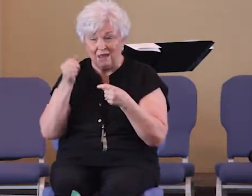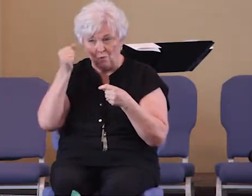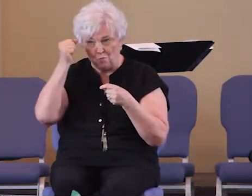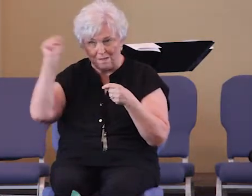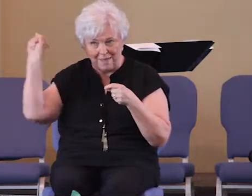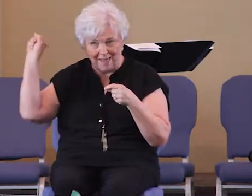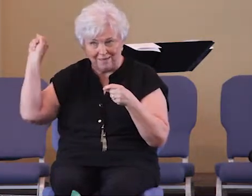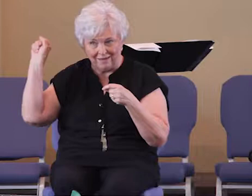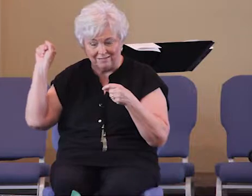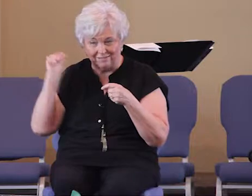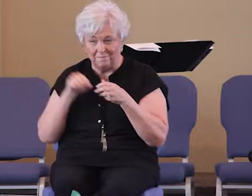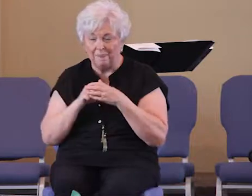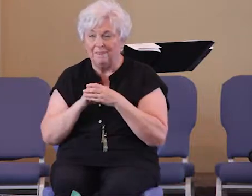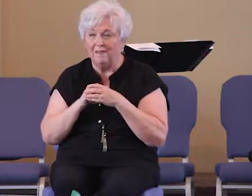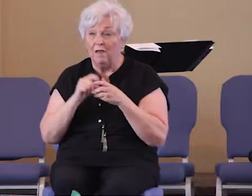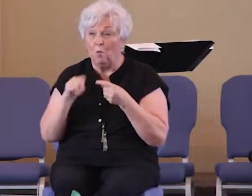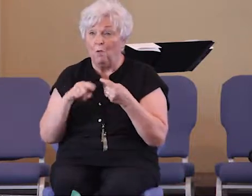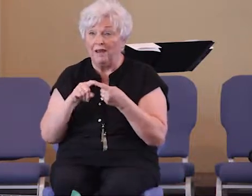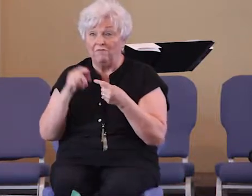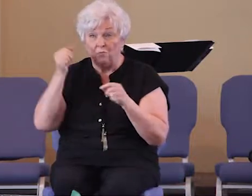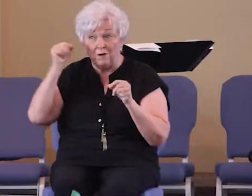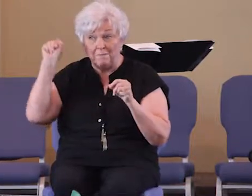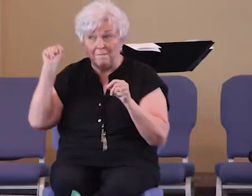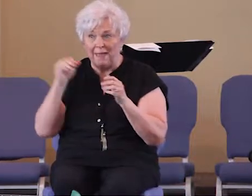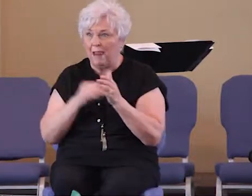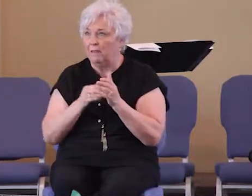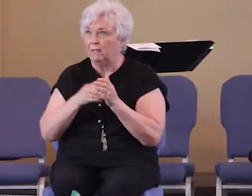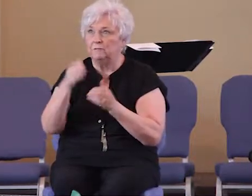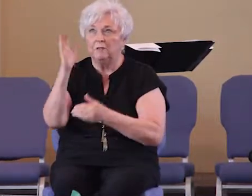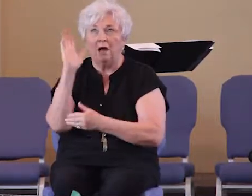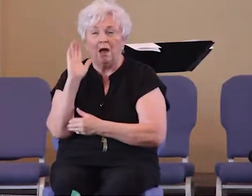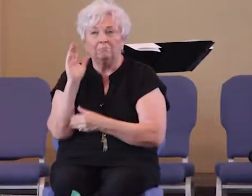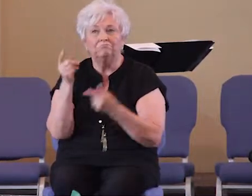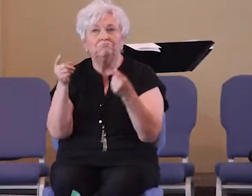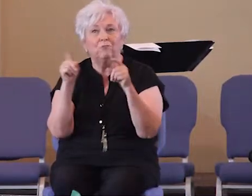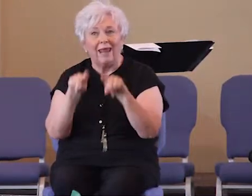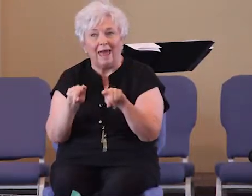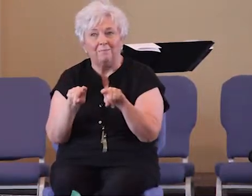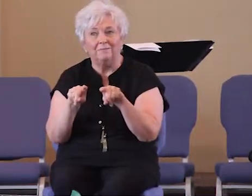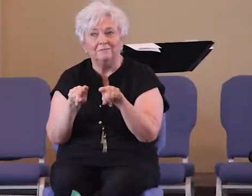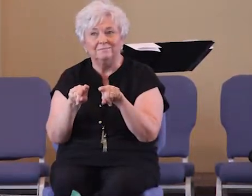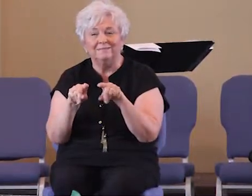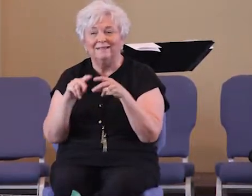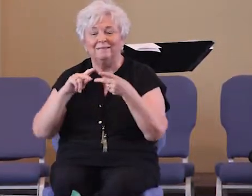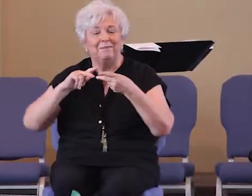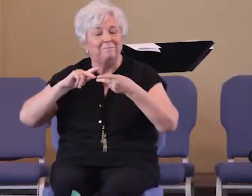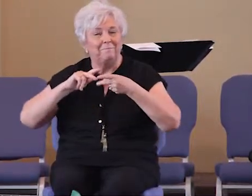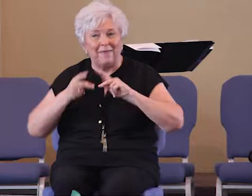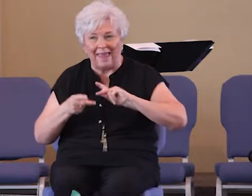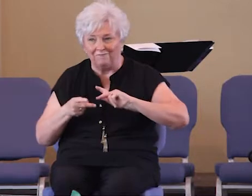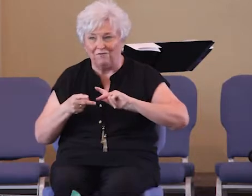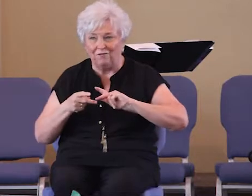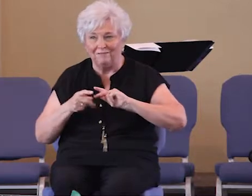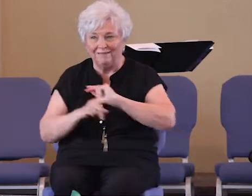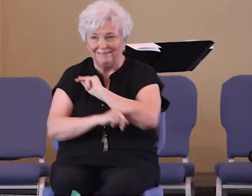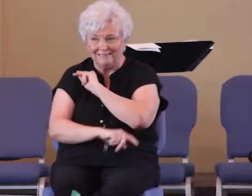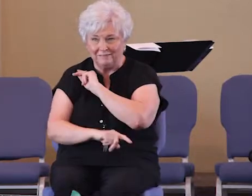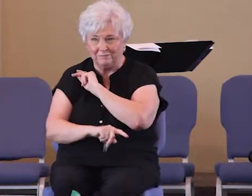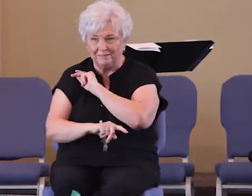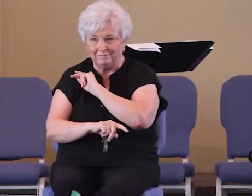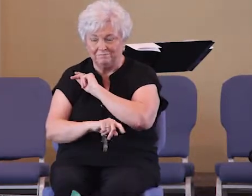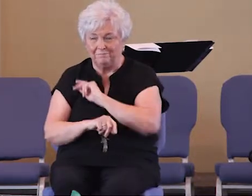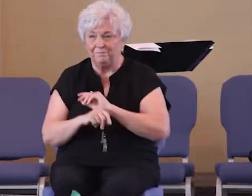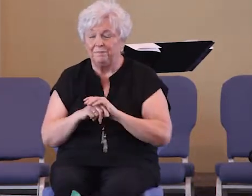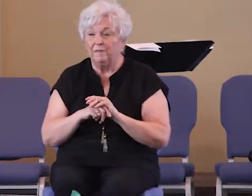whenever we rebel against God, the consequences are very painful. Number two is this: the fruit from a